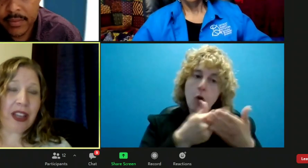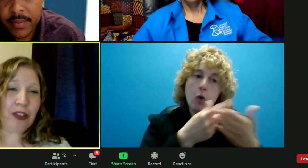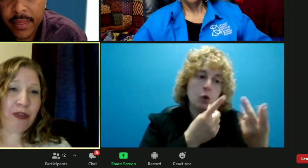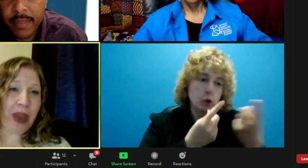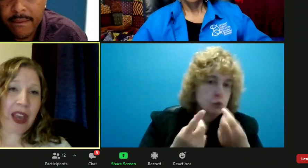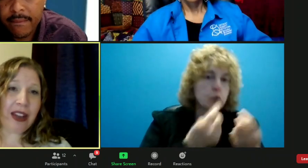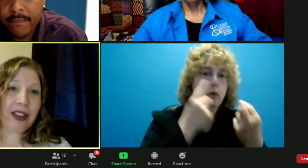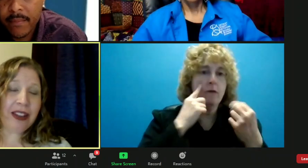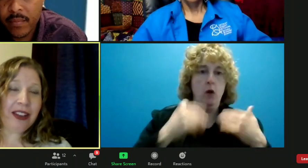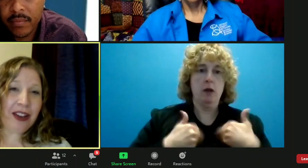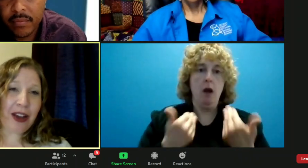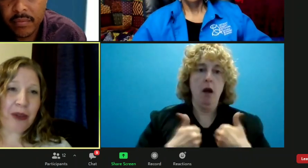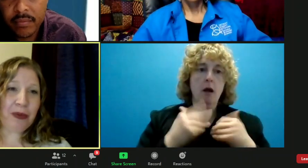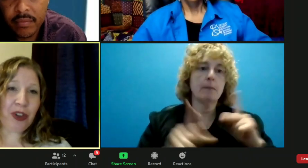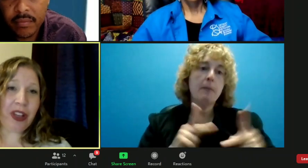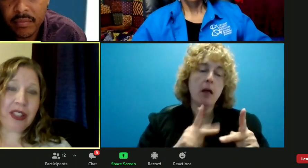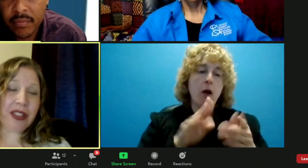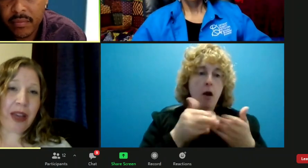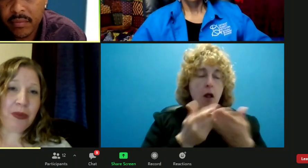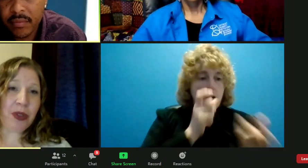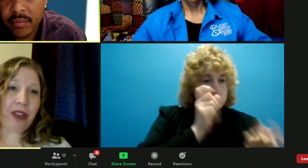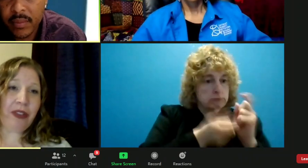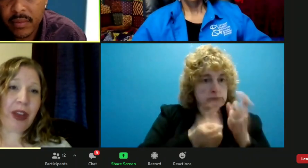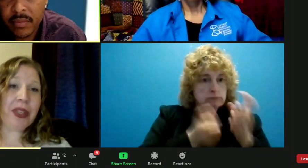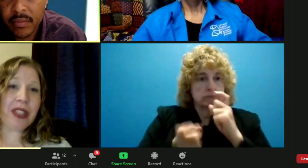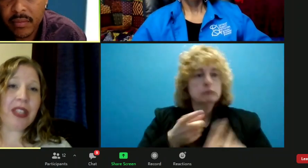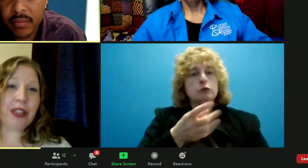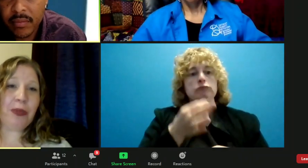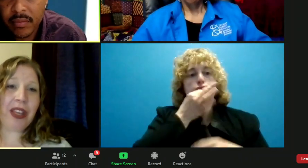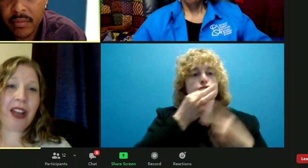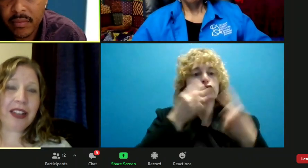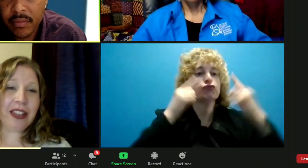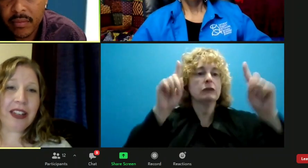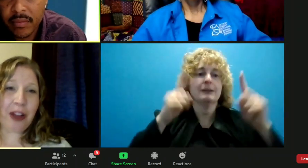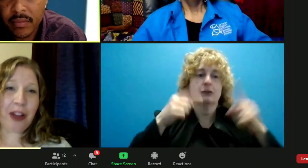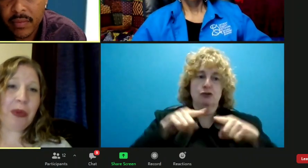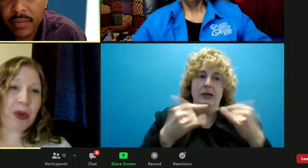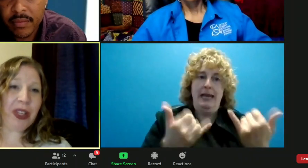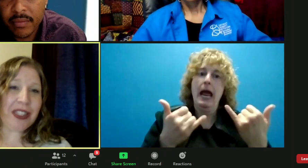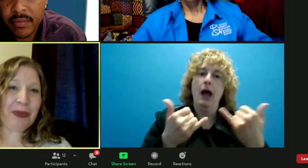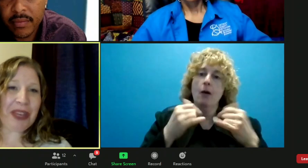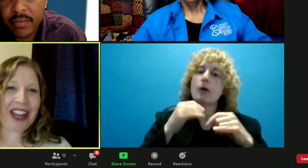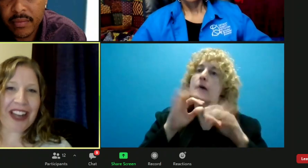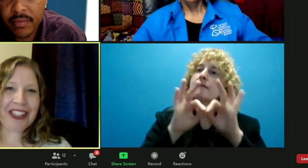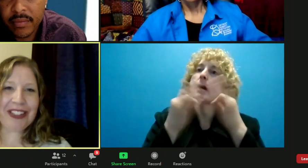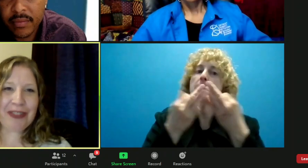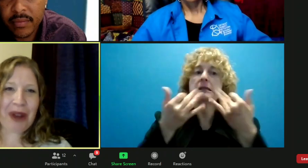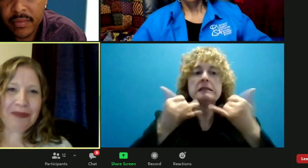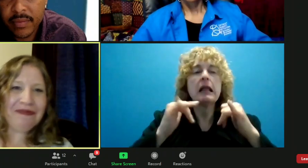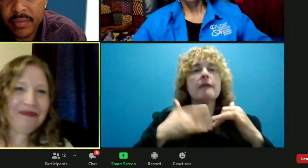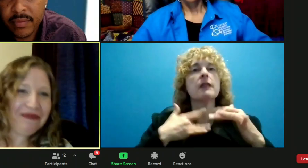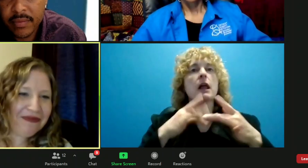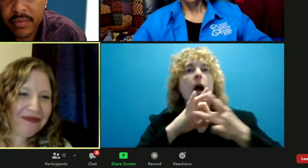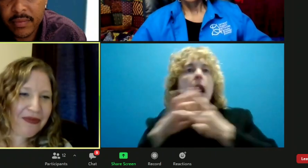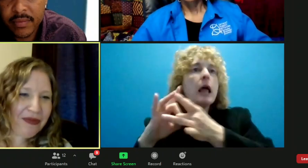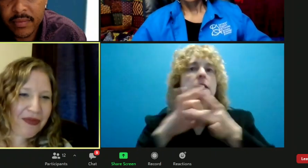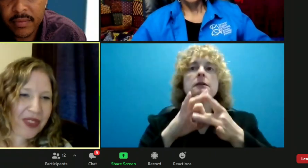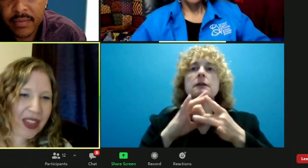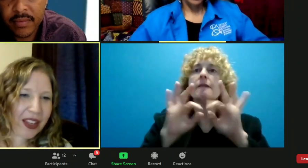adjustments that you've made, um, during this time so that families can still be connected and young people can still be connected. Jametta?